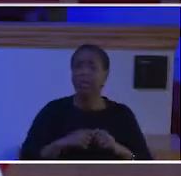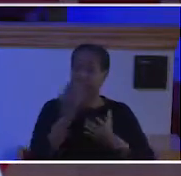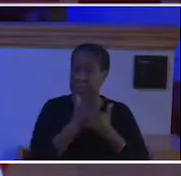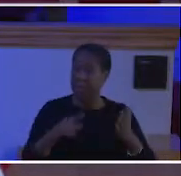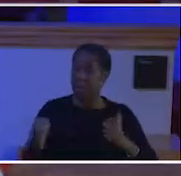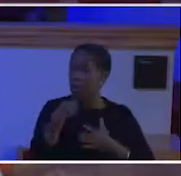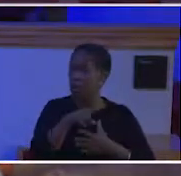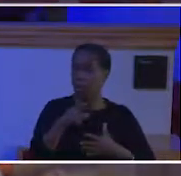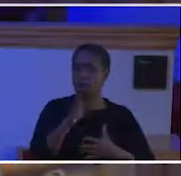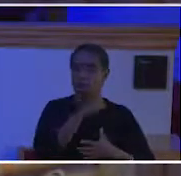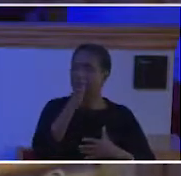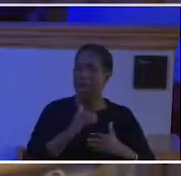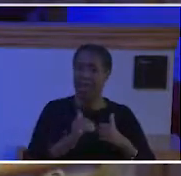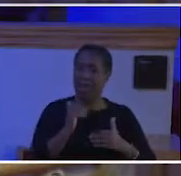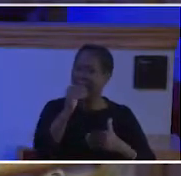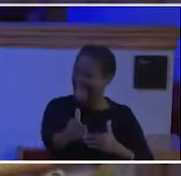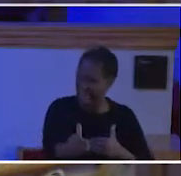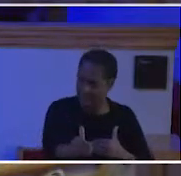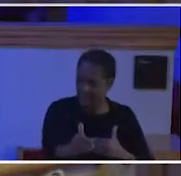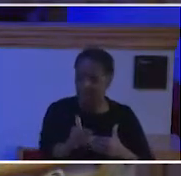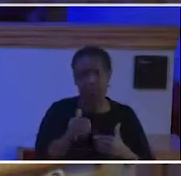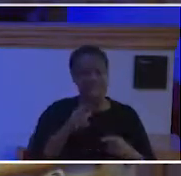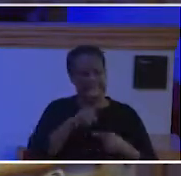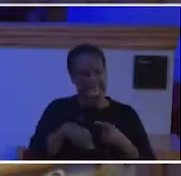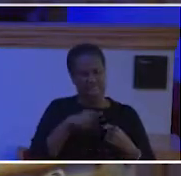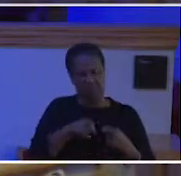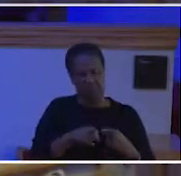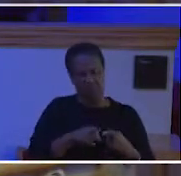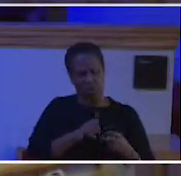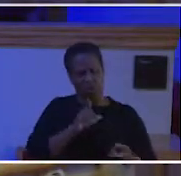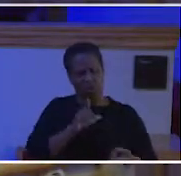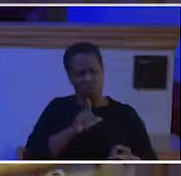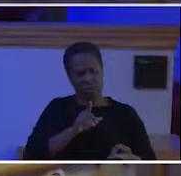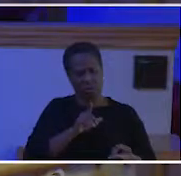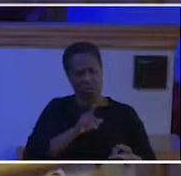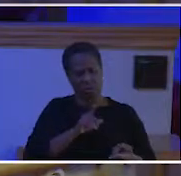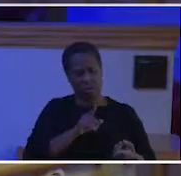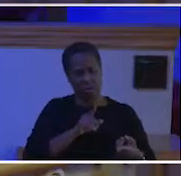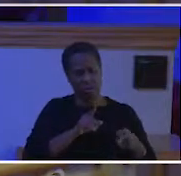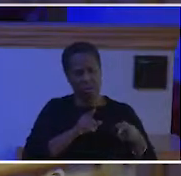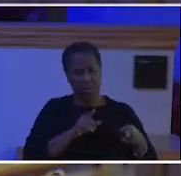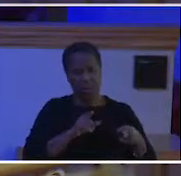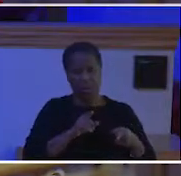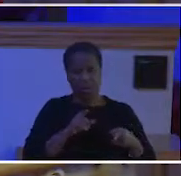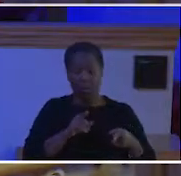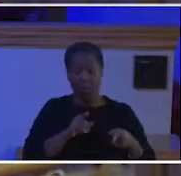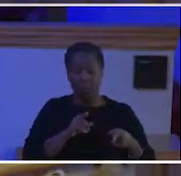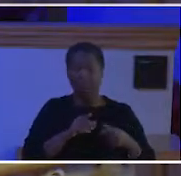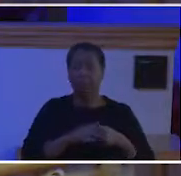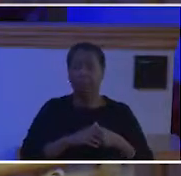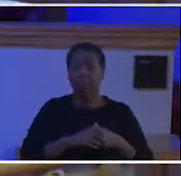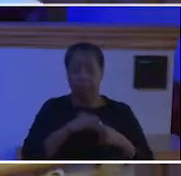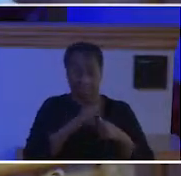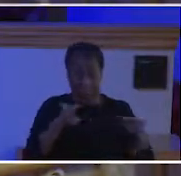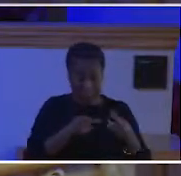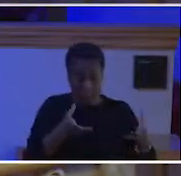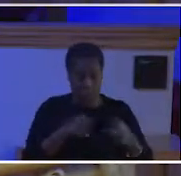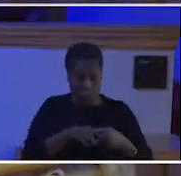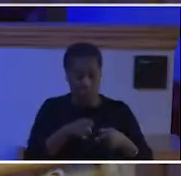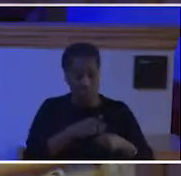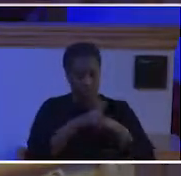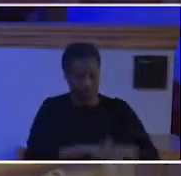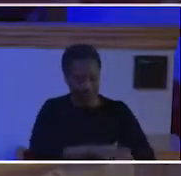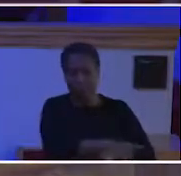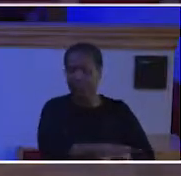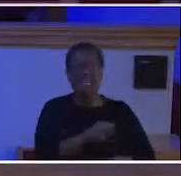y'all will never get ahead as long as you're demeaning the one that's supposed to be in the position that you really want. He